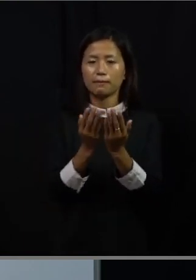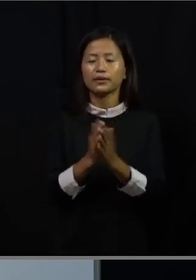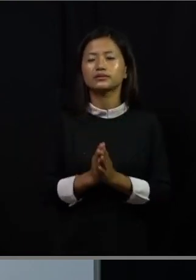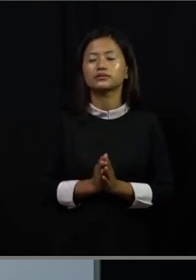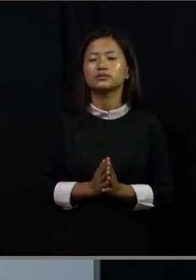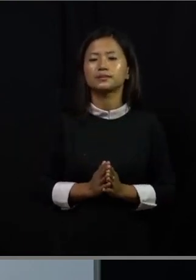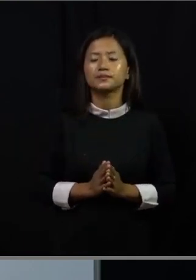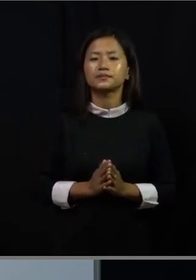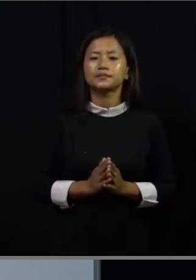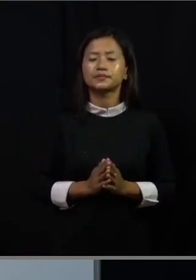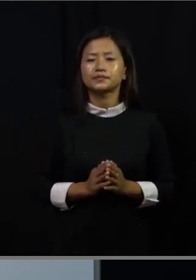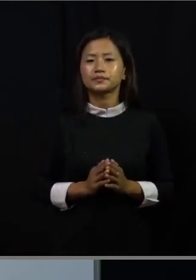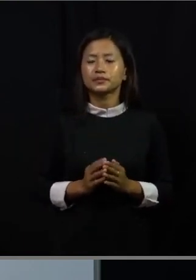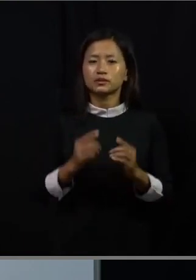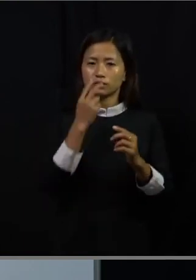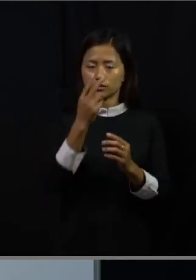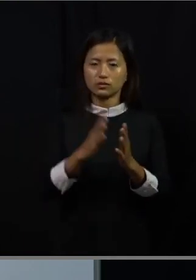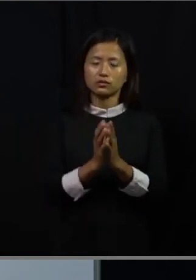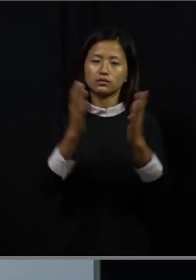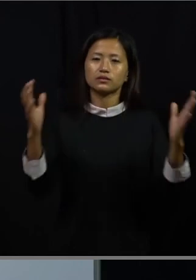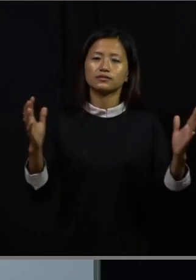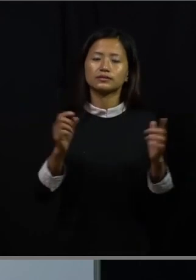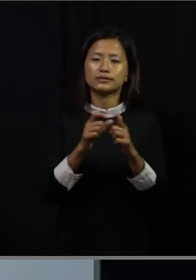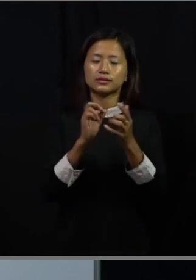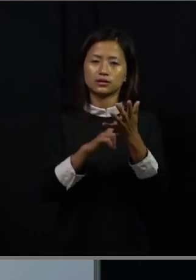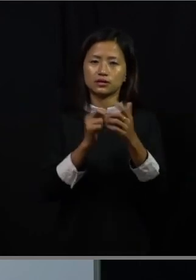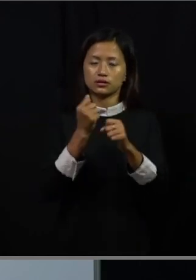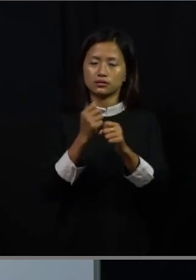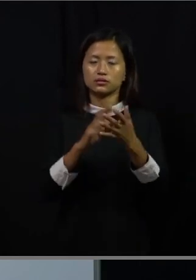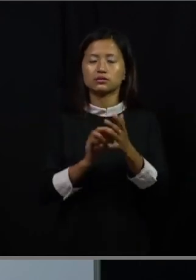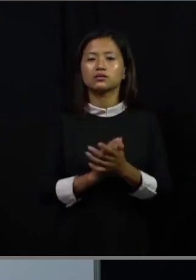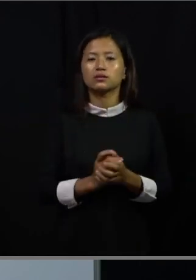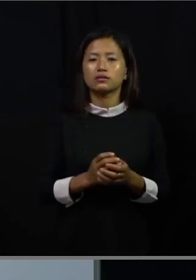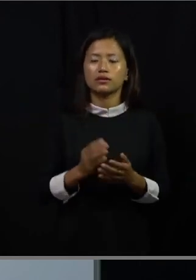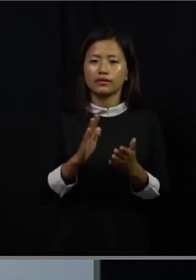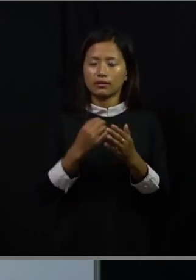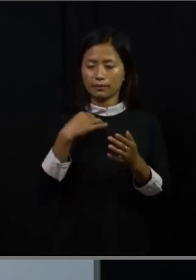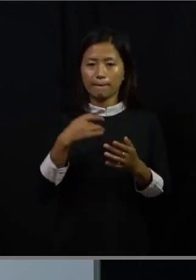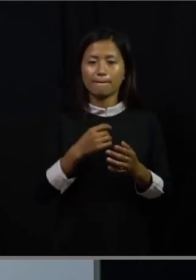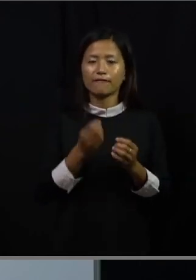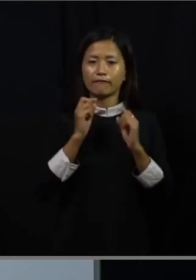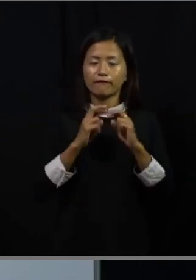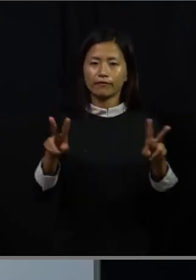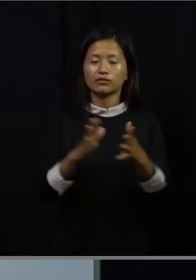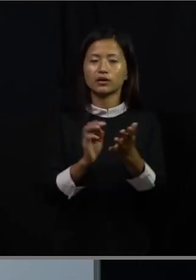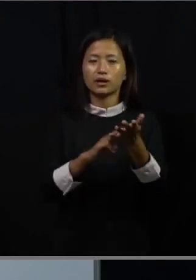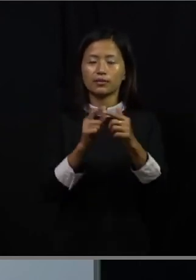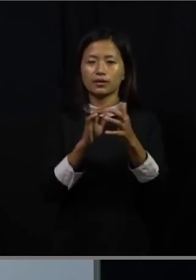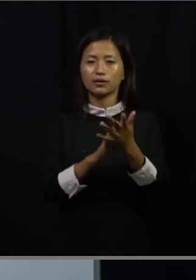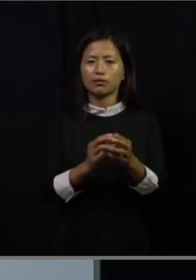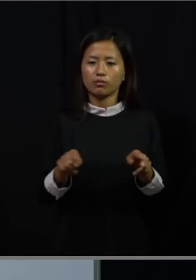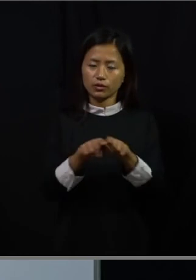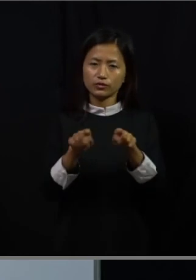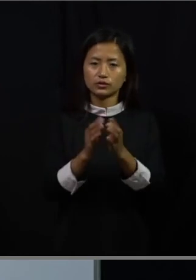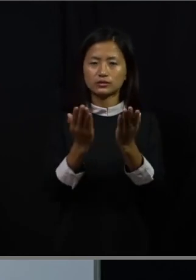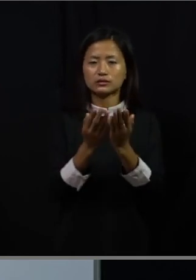okay, social anthropology and sociology, we can see a lot of distinctions, but the distinctions are very minute. Why? Because both of them